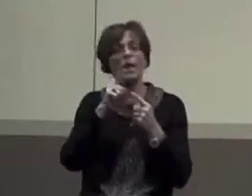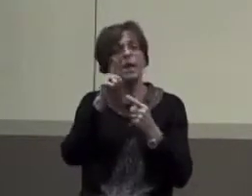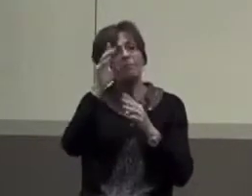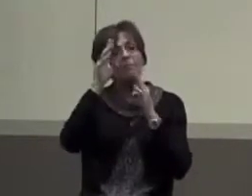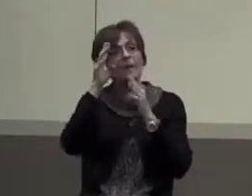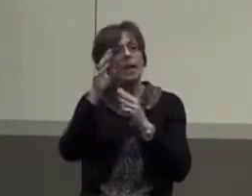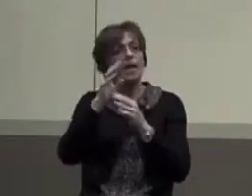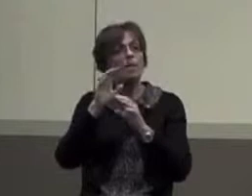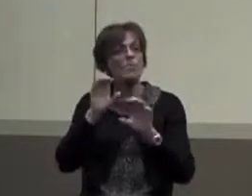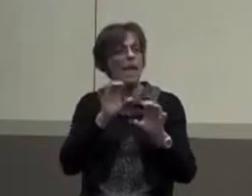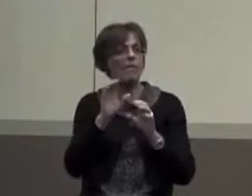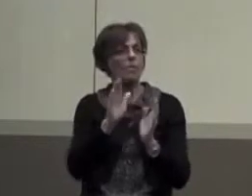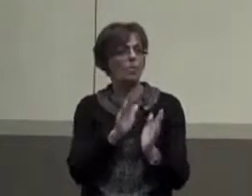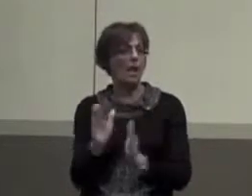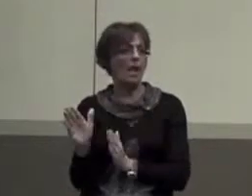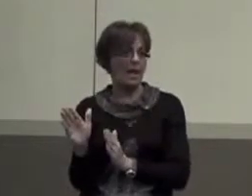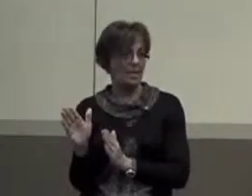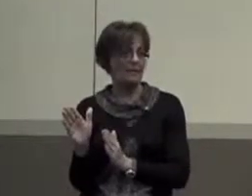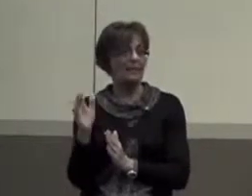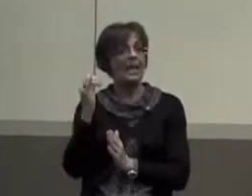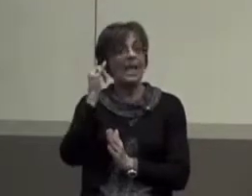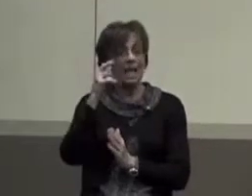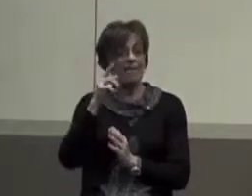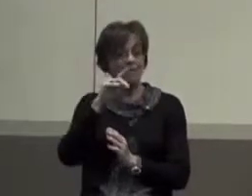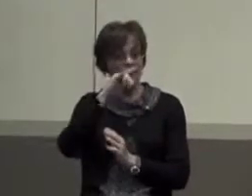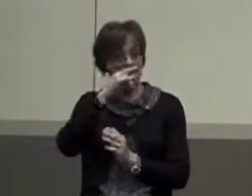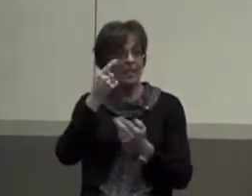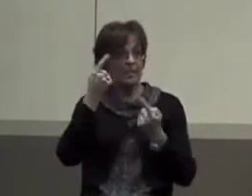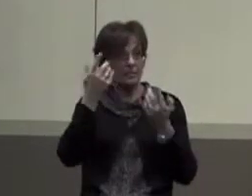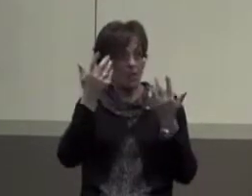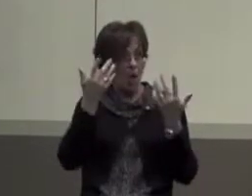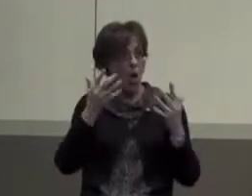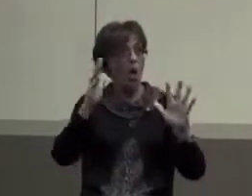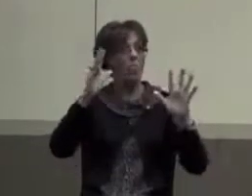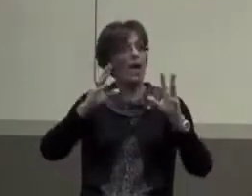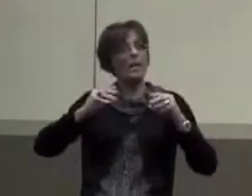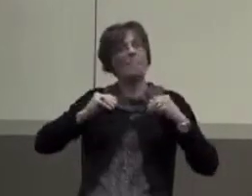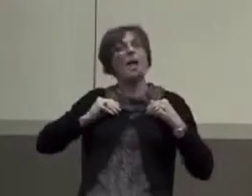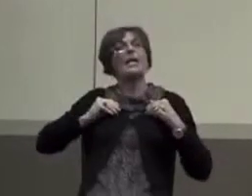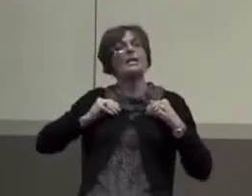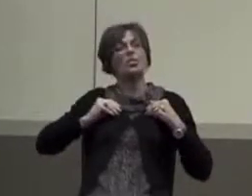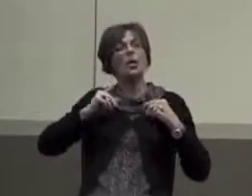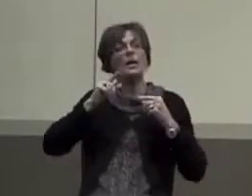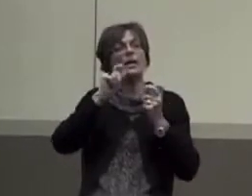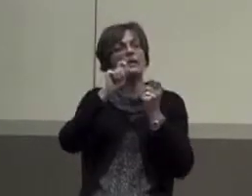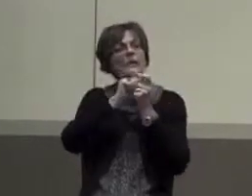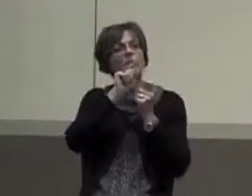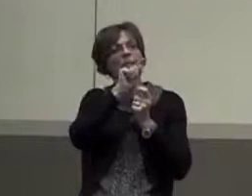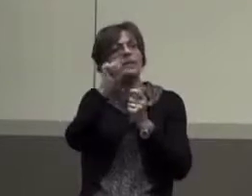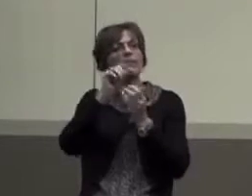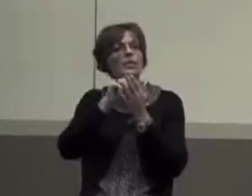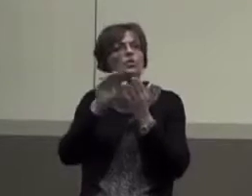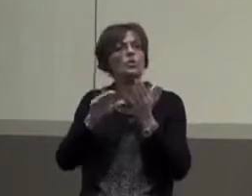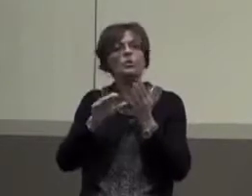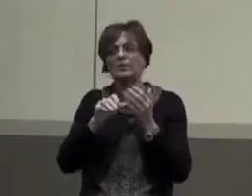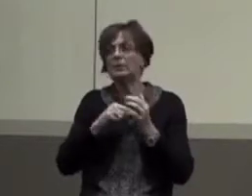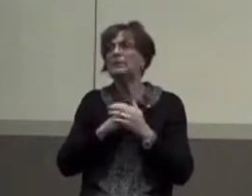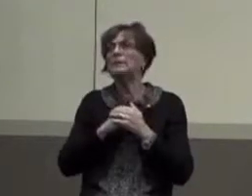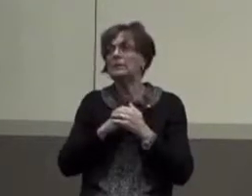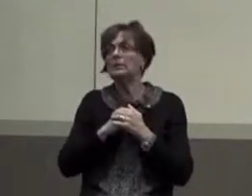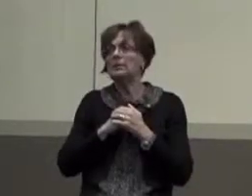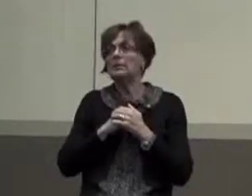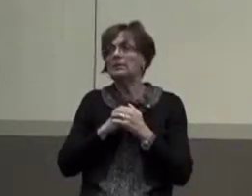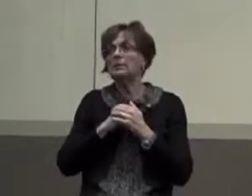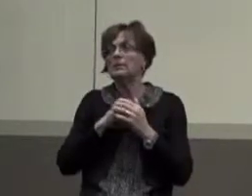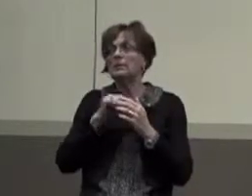to, if the kids buy into it already, specific students can work, the positive stuff can